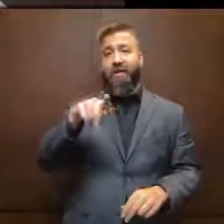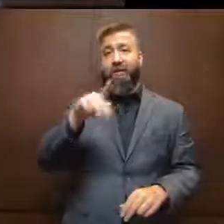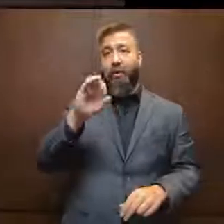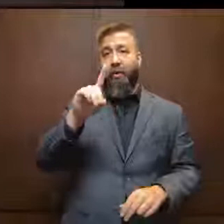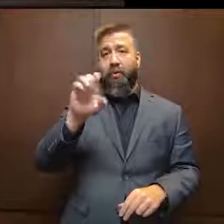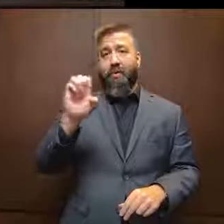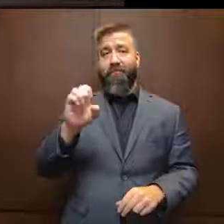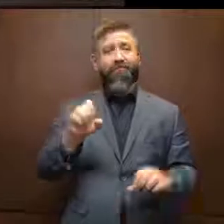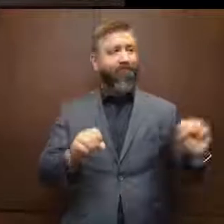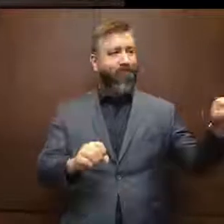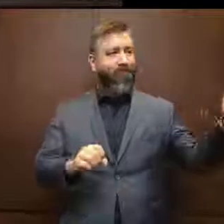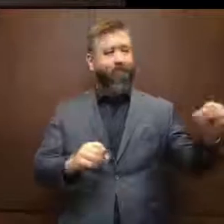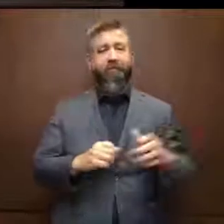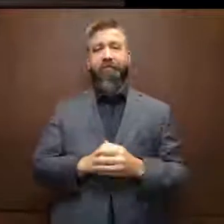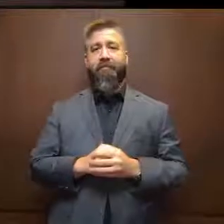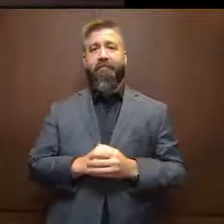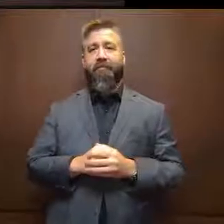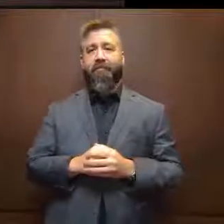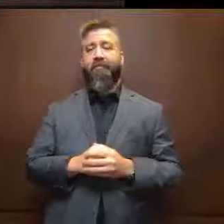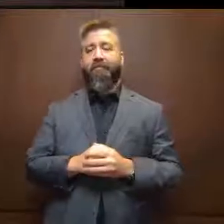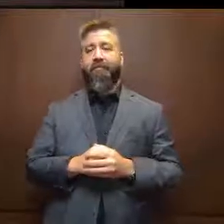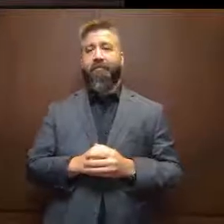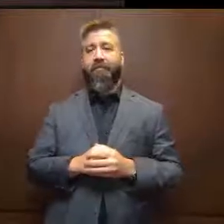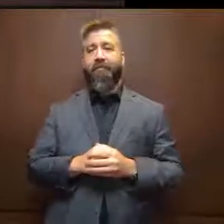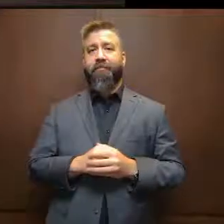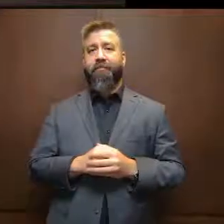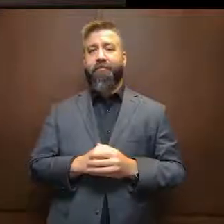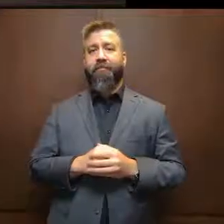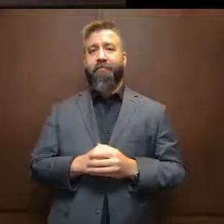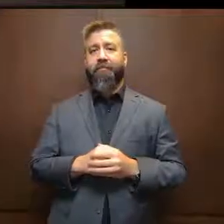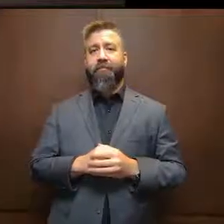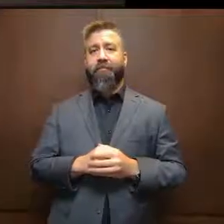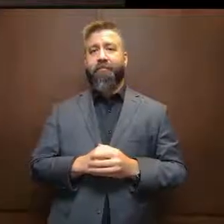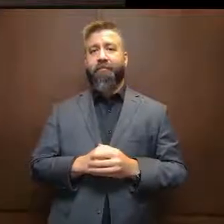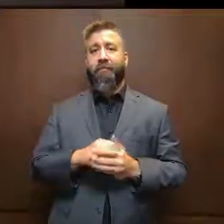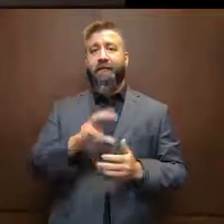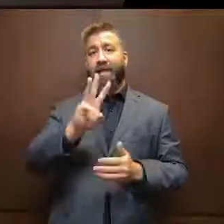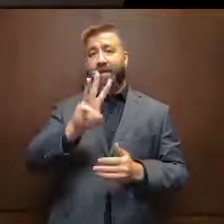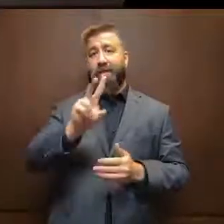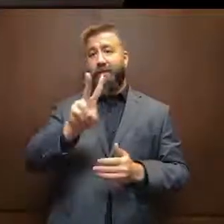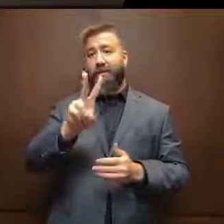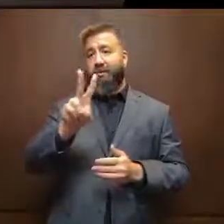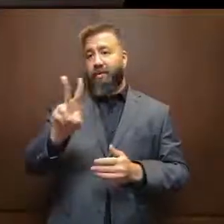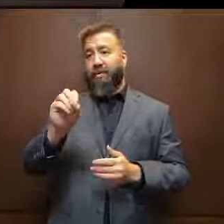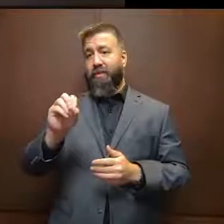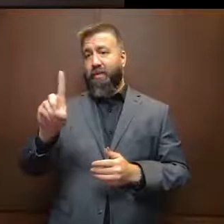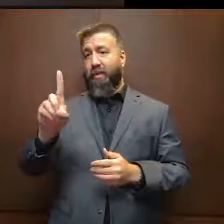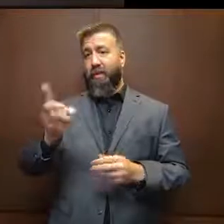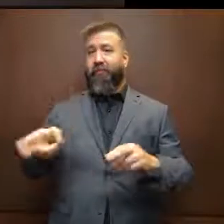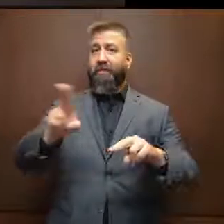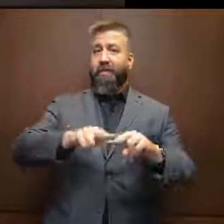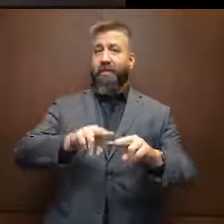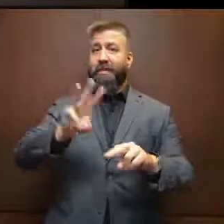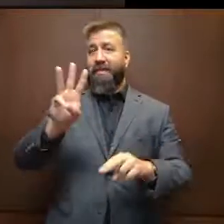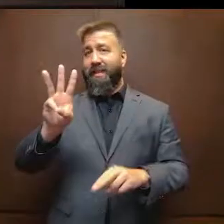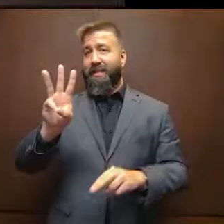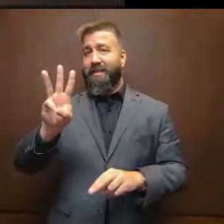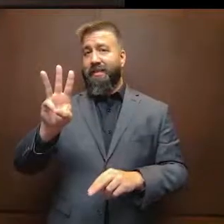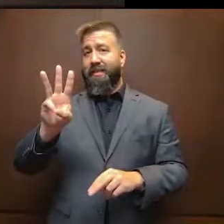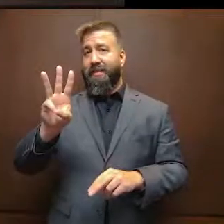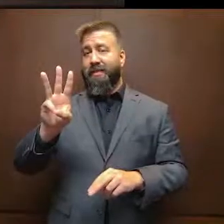Okay. We'll move into the zip codes then. In 62201, we're up 6 to